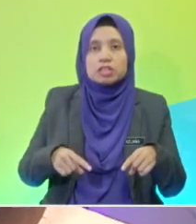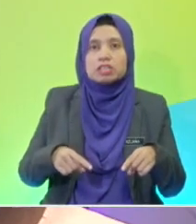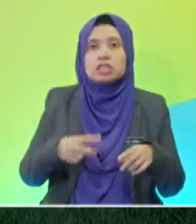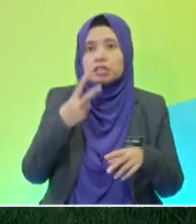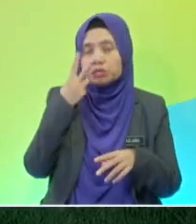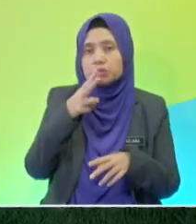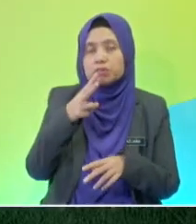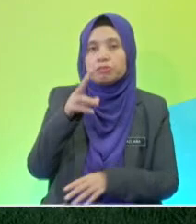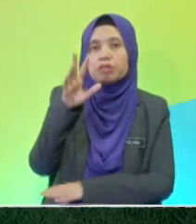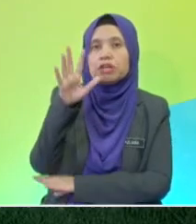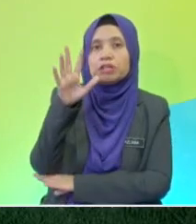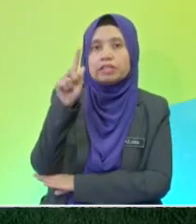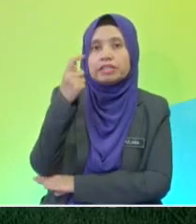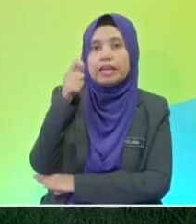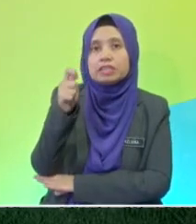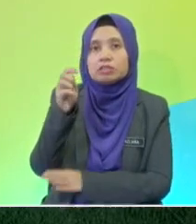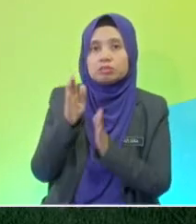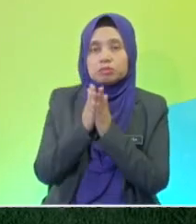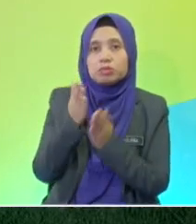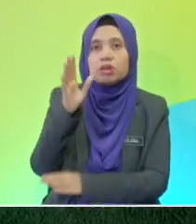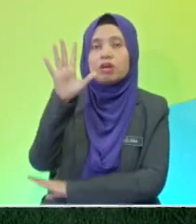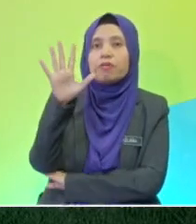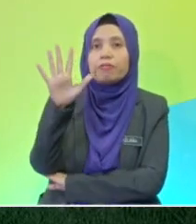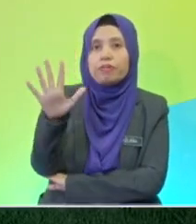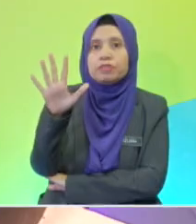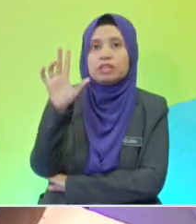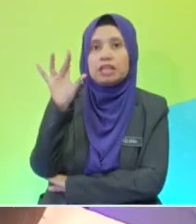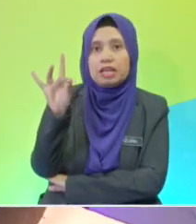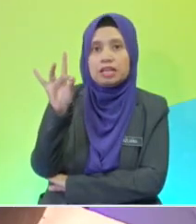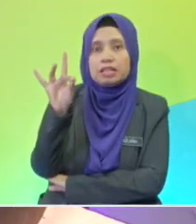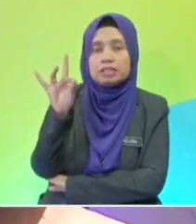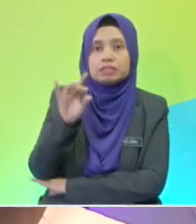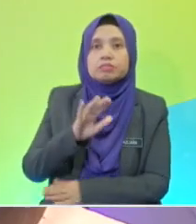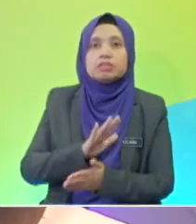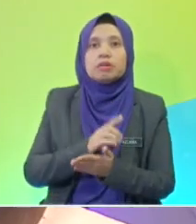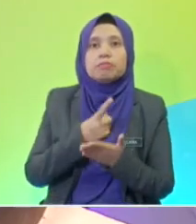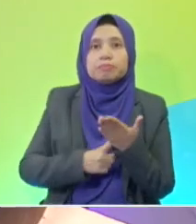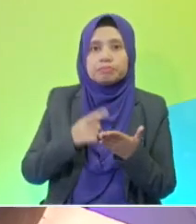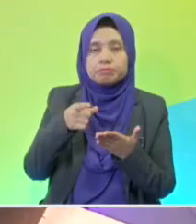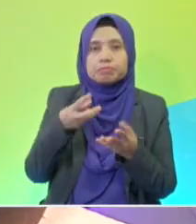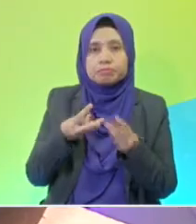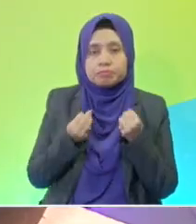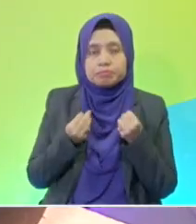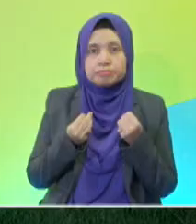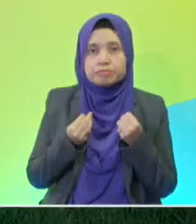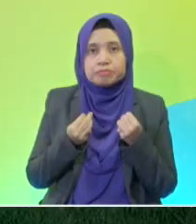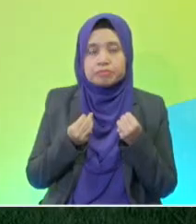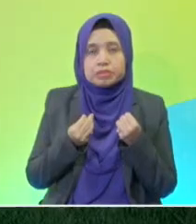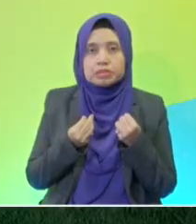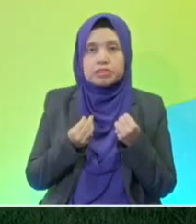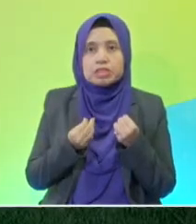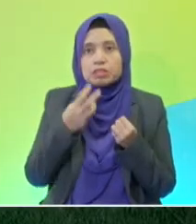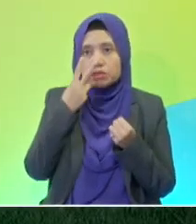page 58. Page 58. 58, yeah. Alright. Okay. So what you have to do is that you got to jot down the